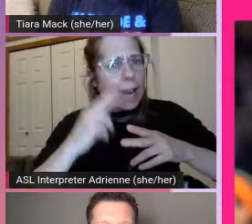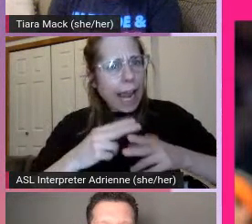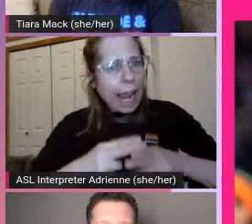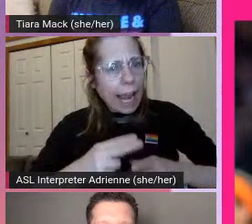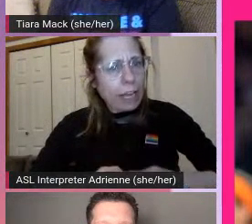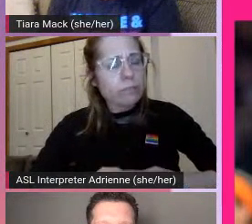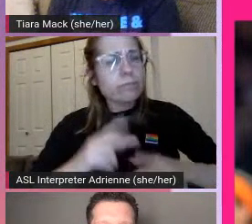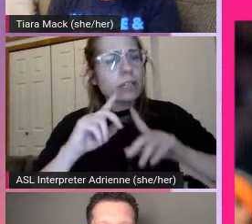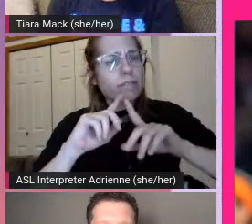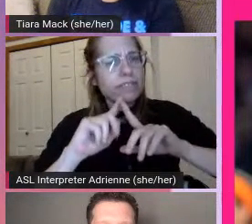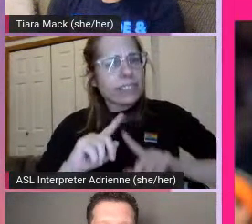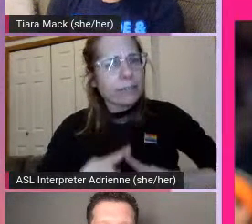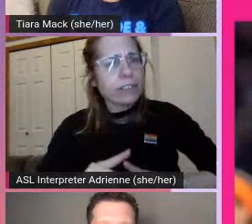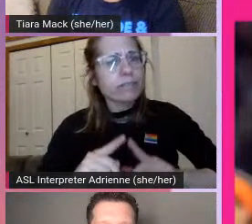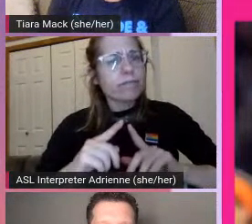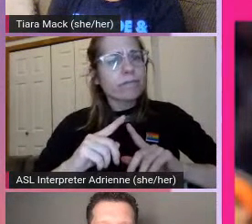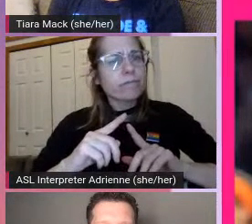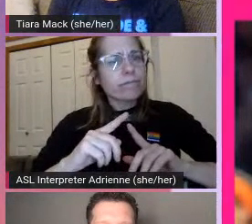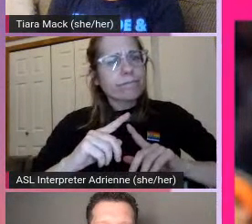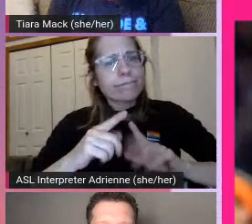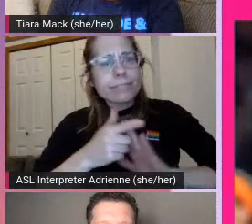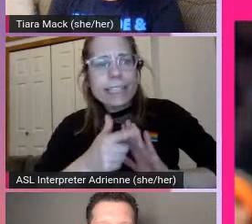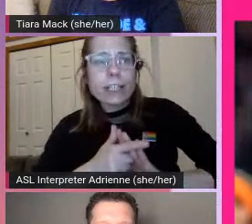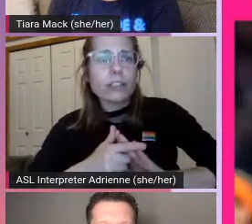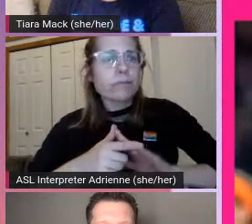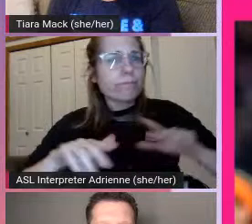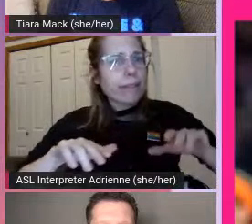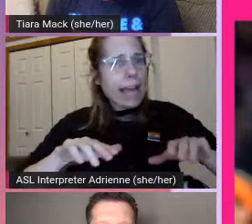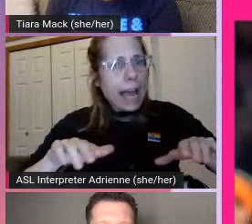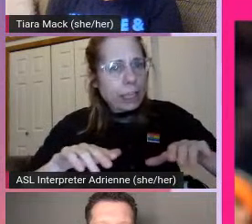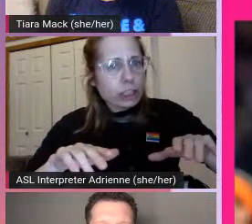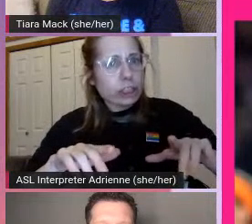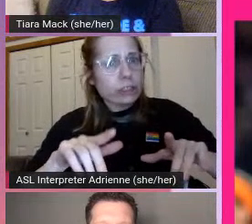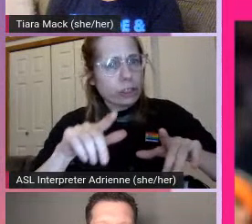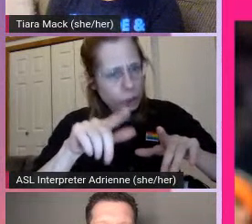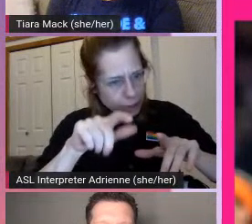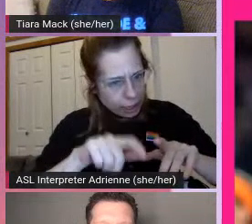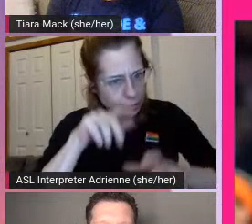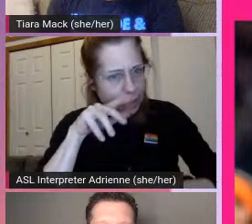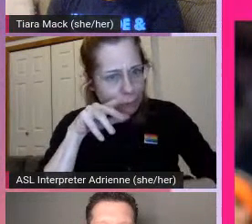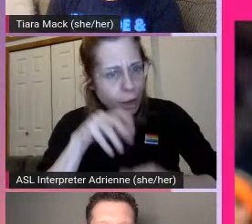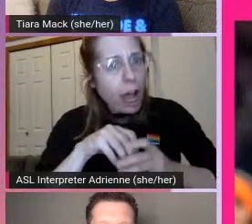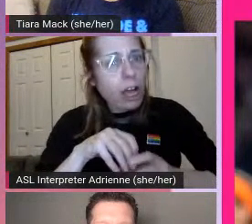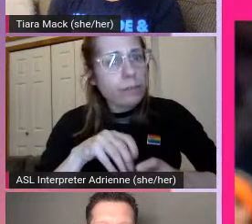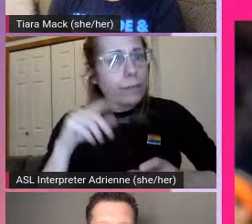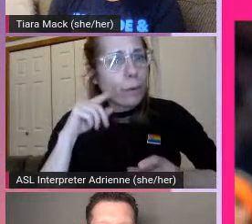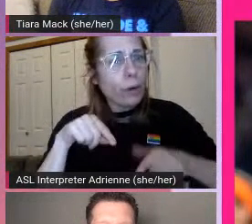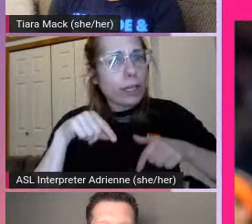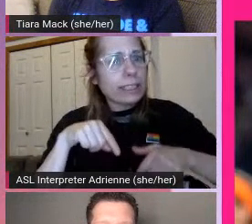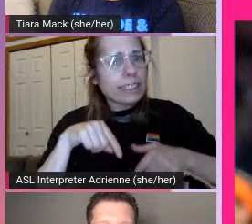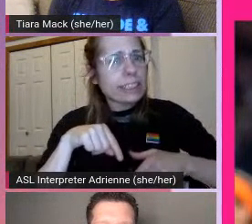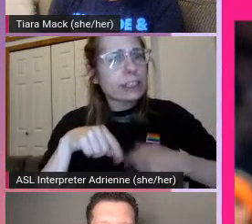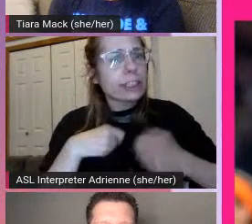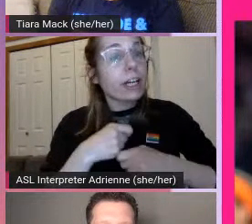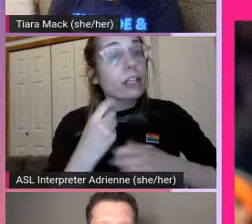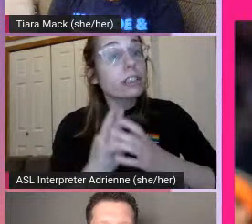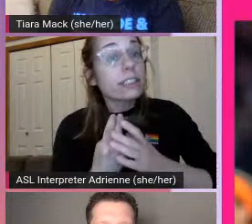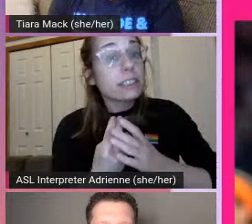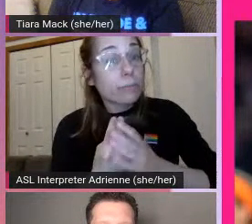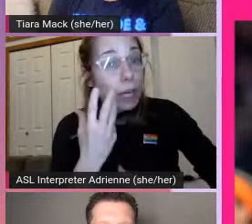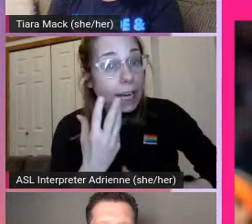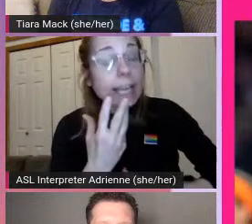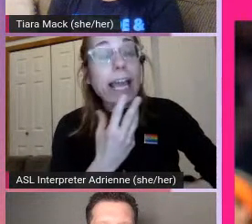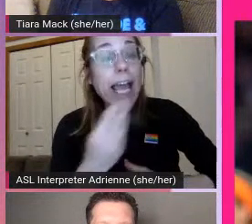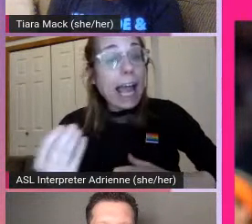participate in during the spring 2021 legislative session. Participants will also be connected to New Haven Pride and Planned Parenthood